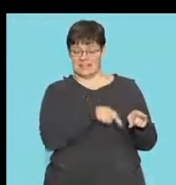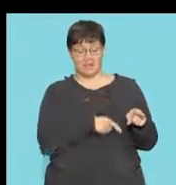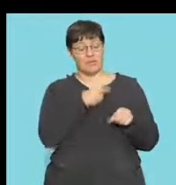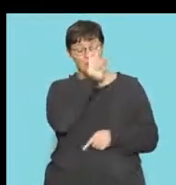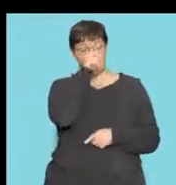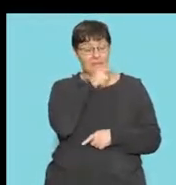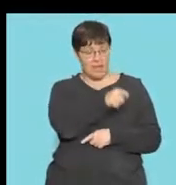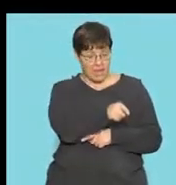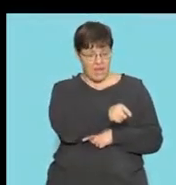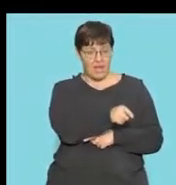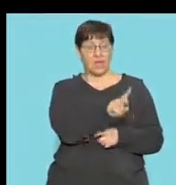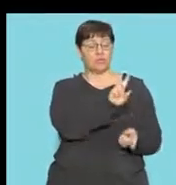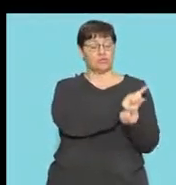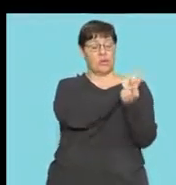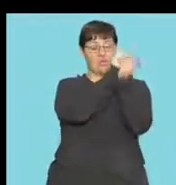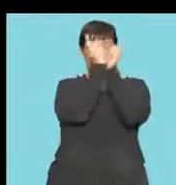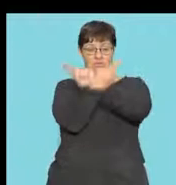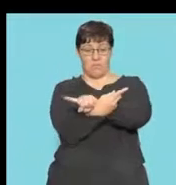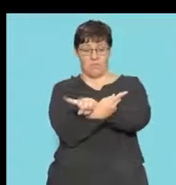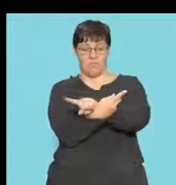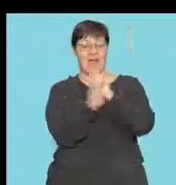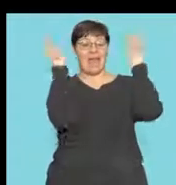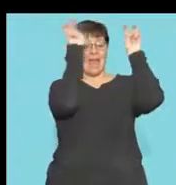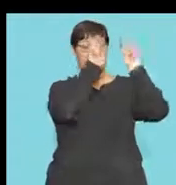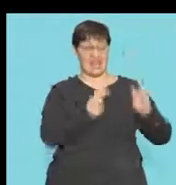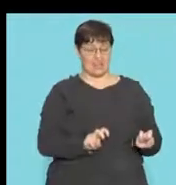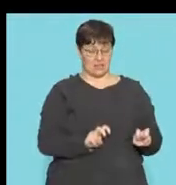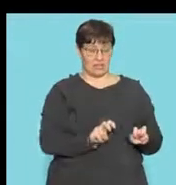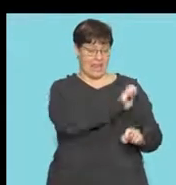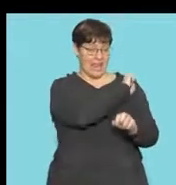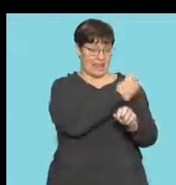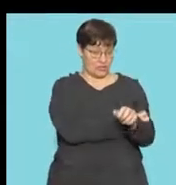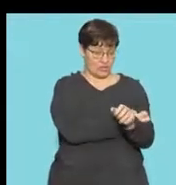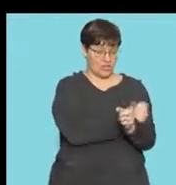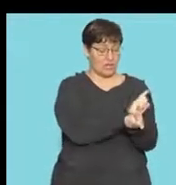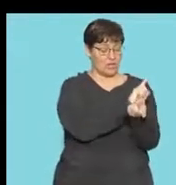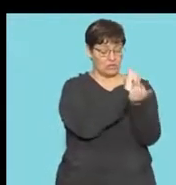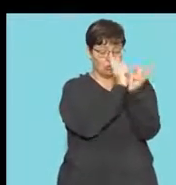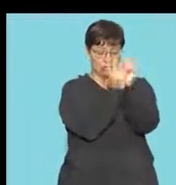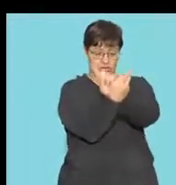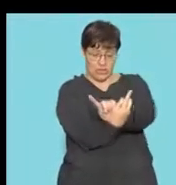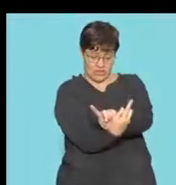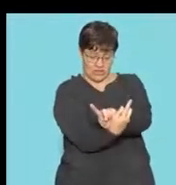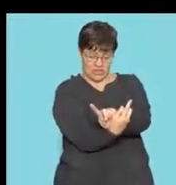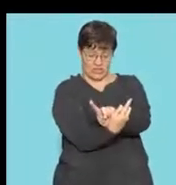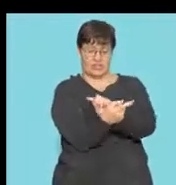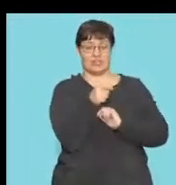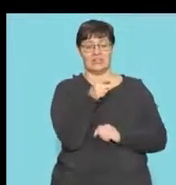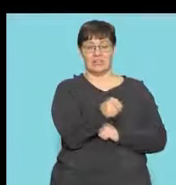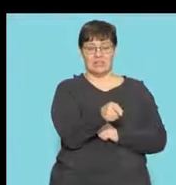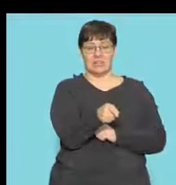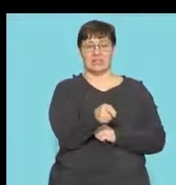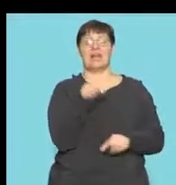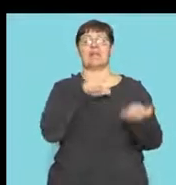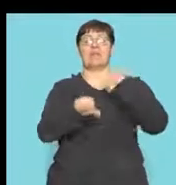an electrolytic cell transforms electrical energy that we're going to put into the